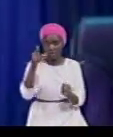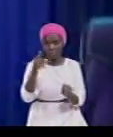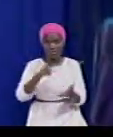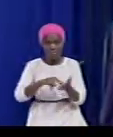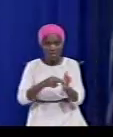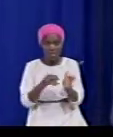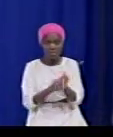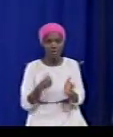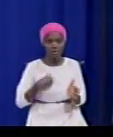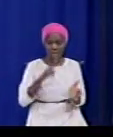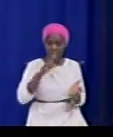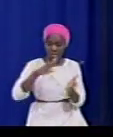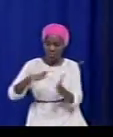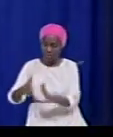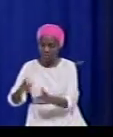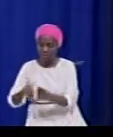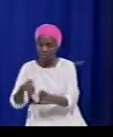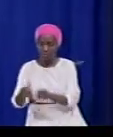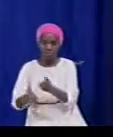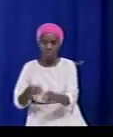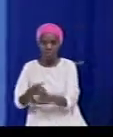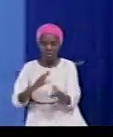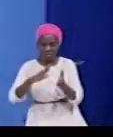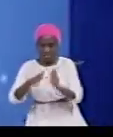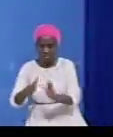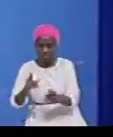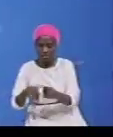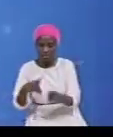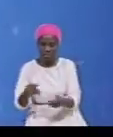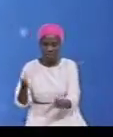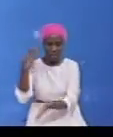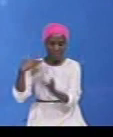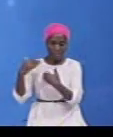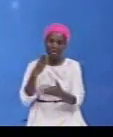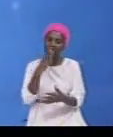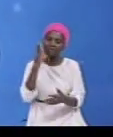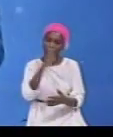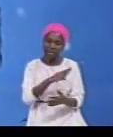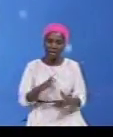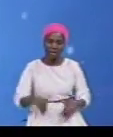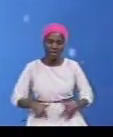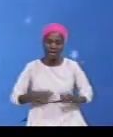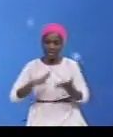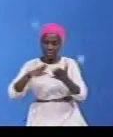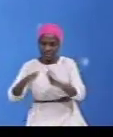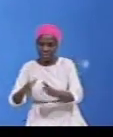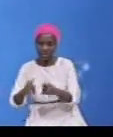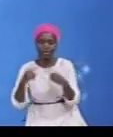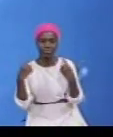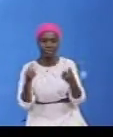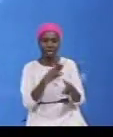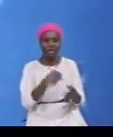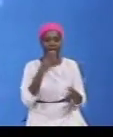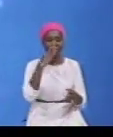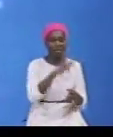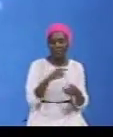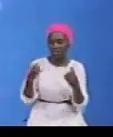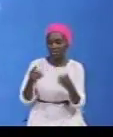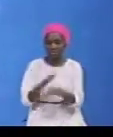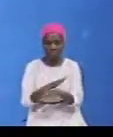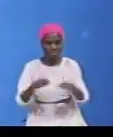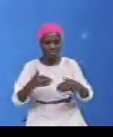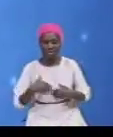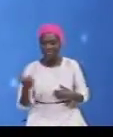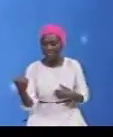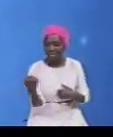we're dead to sins, we're dead to evil, and the evil and the sin, they do not have any hold,